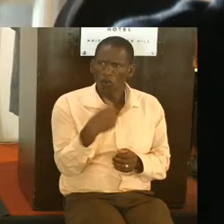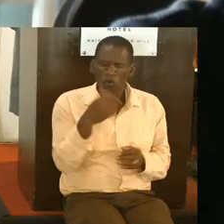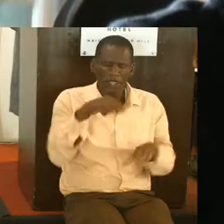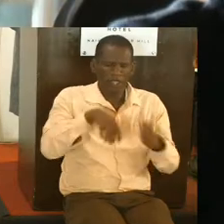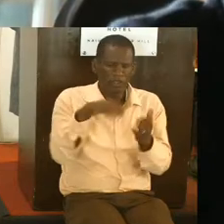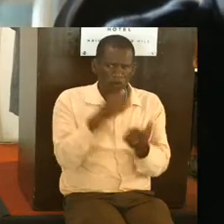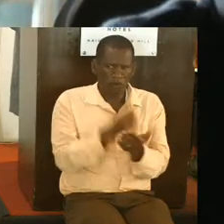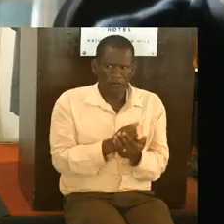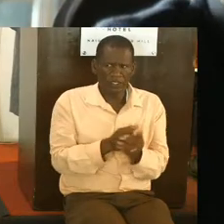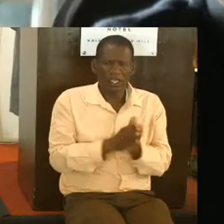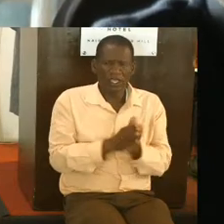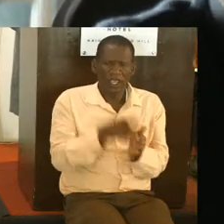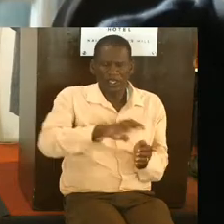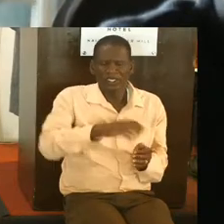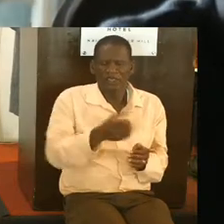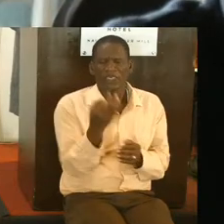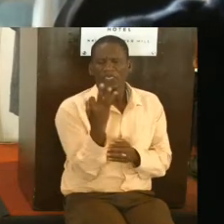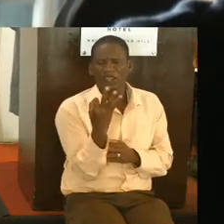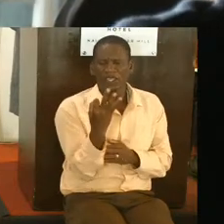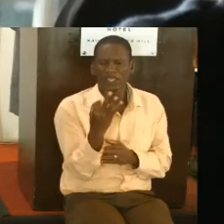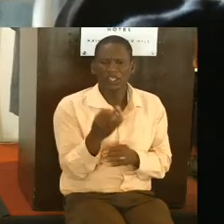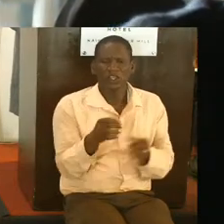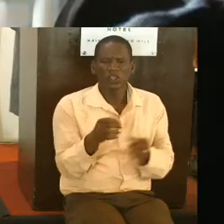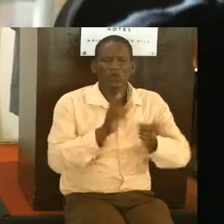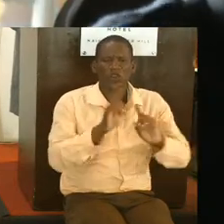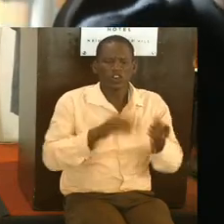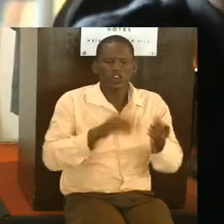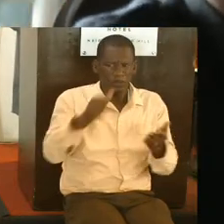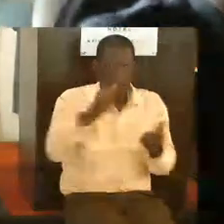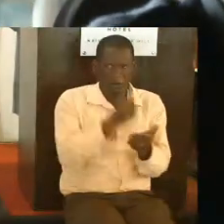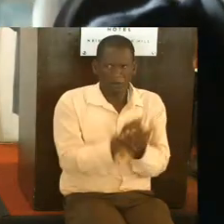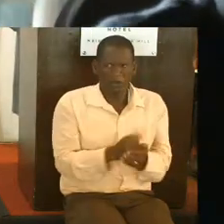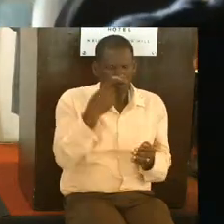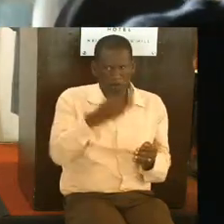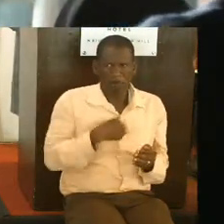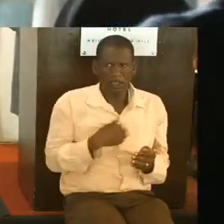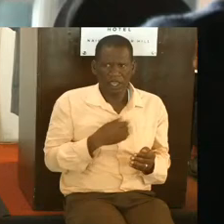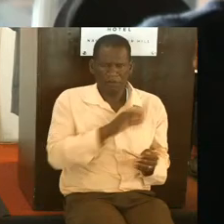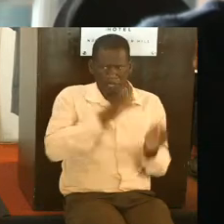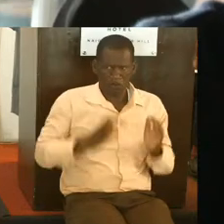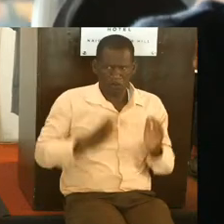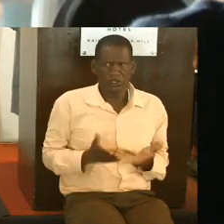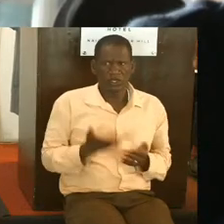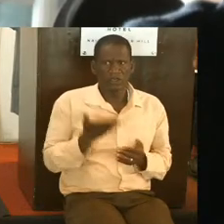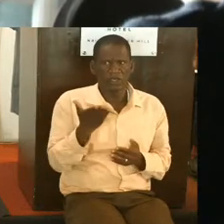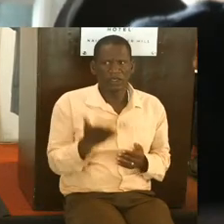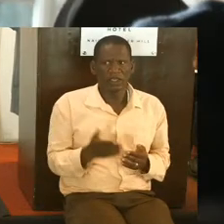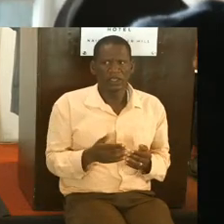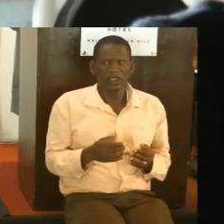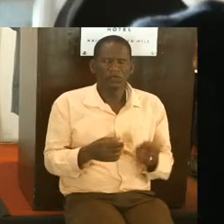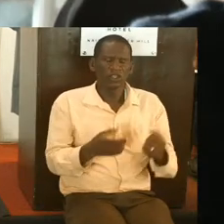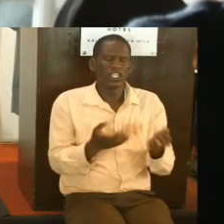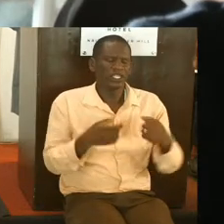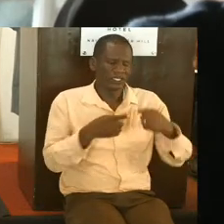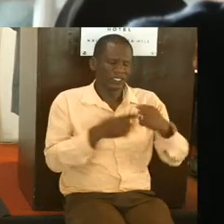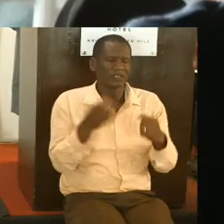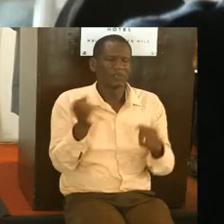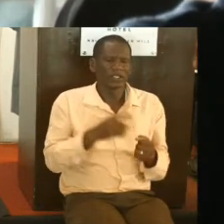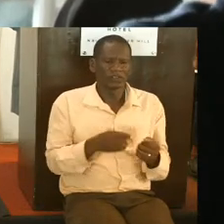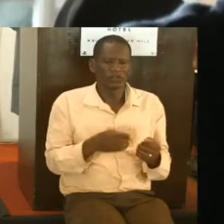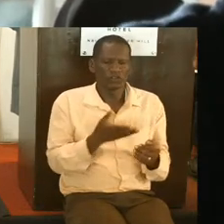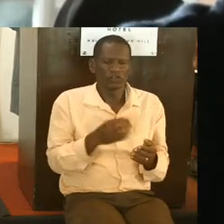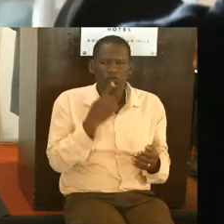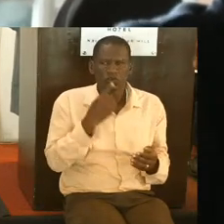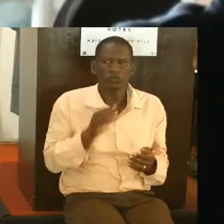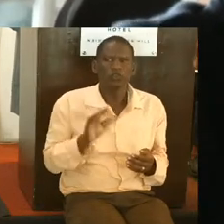in office and these are the three will not have been recruited according to me I've been a commissioner in iPod it takes about six months to for